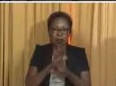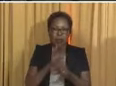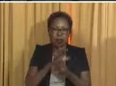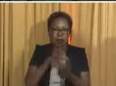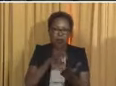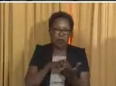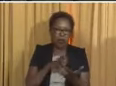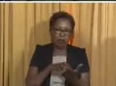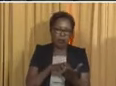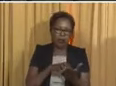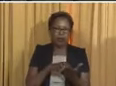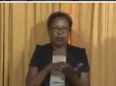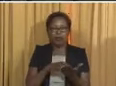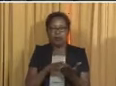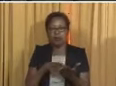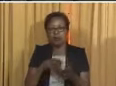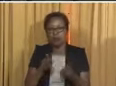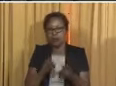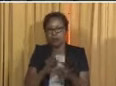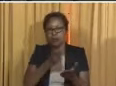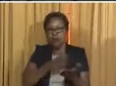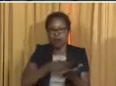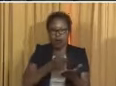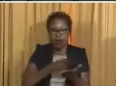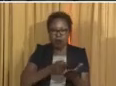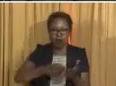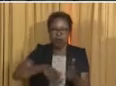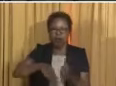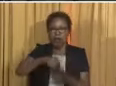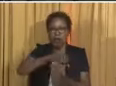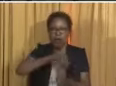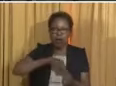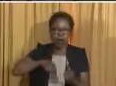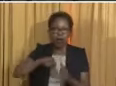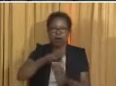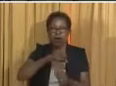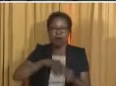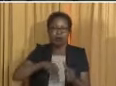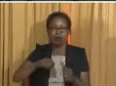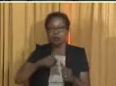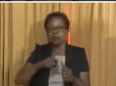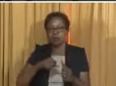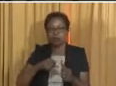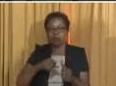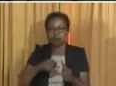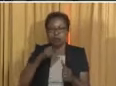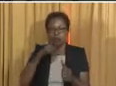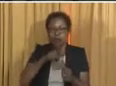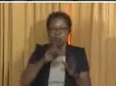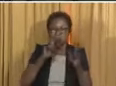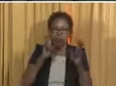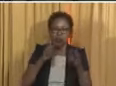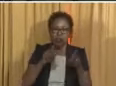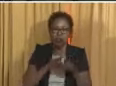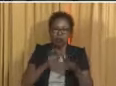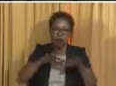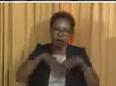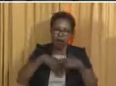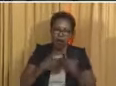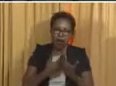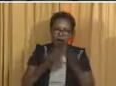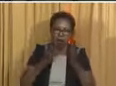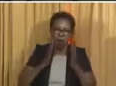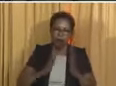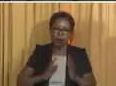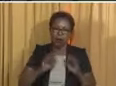and writings around the fitness test on issues of ripeness and how one can assess whether an